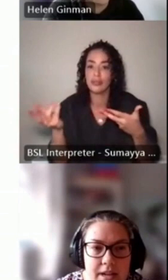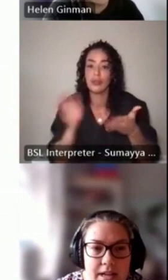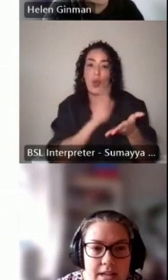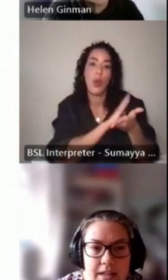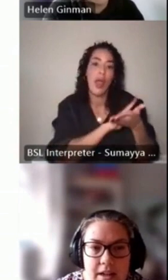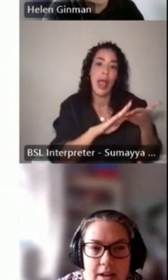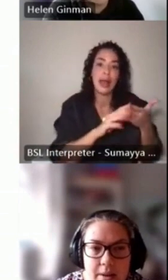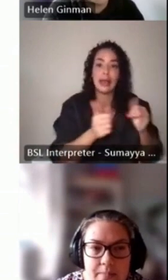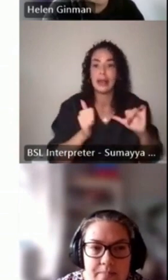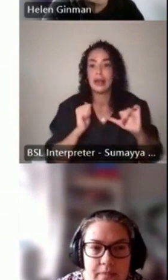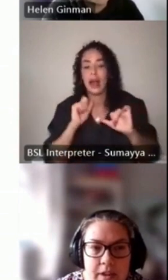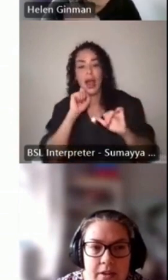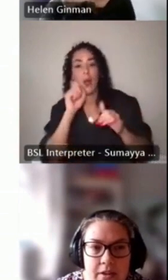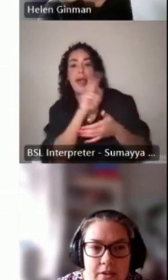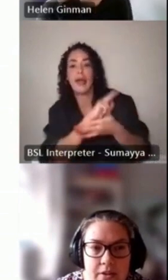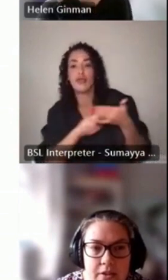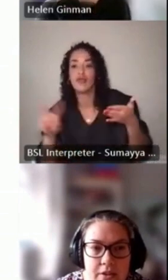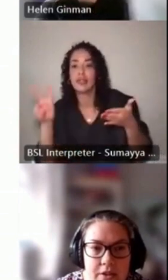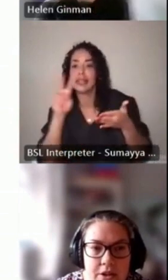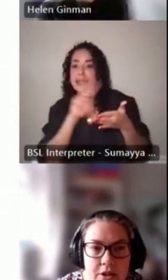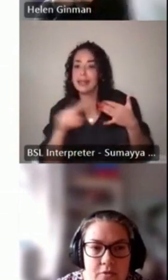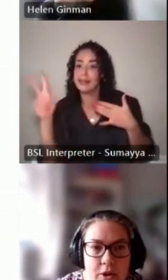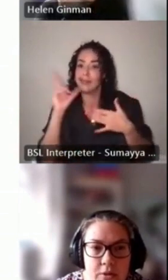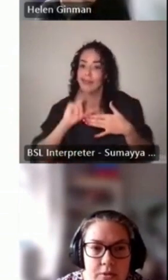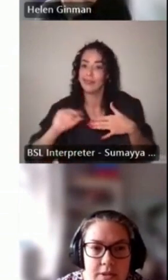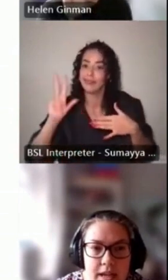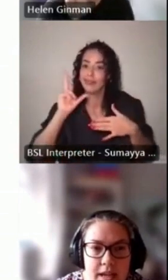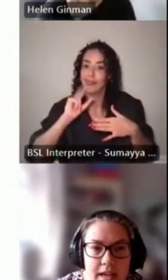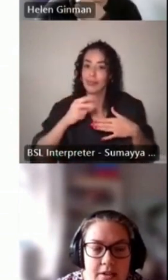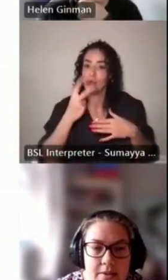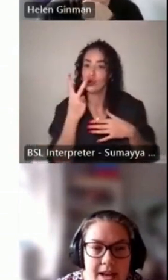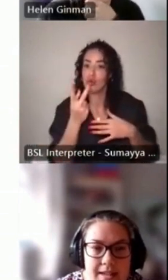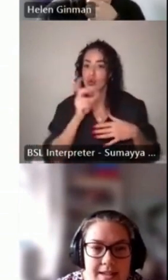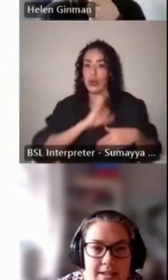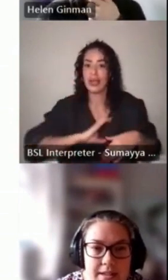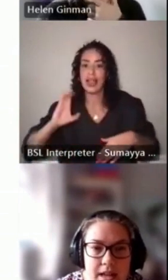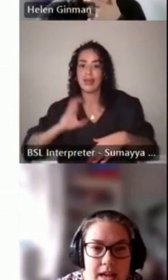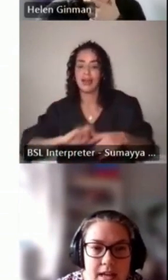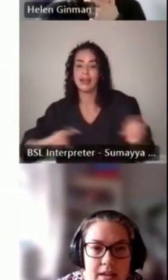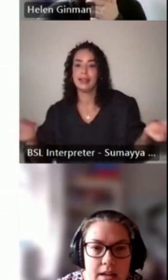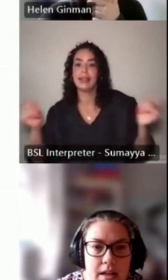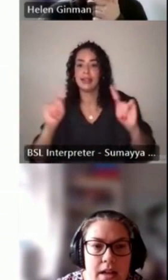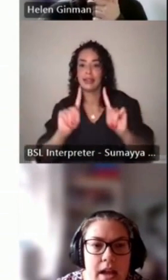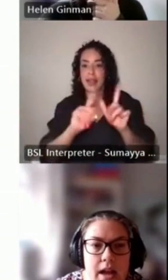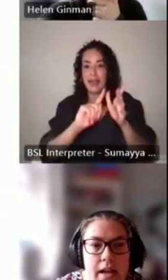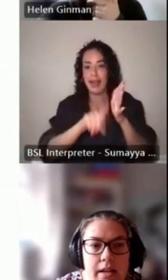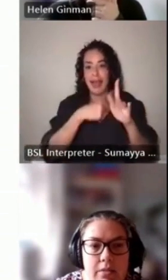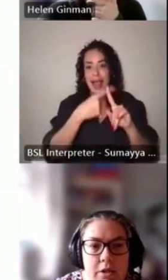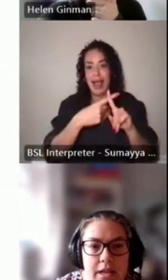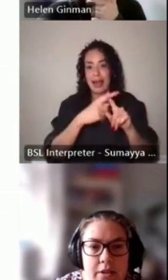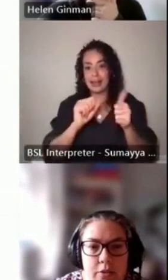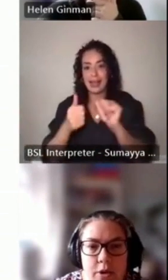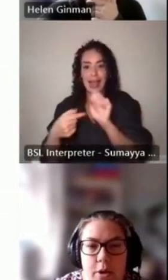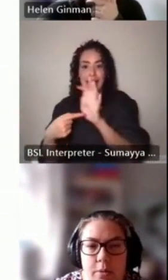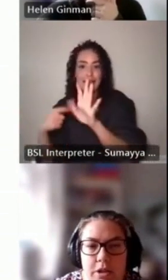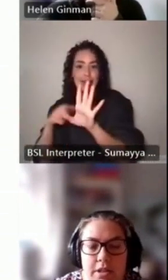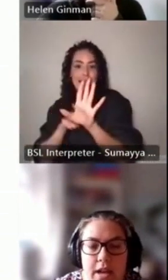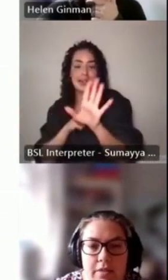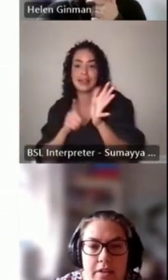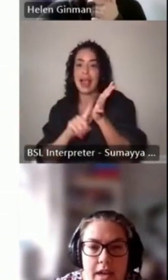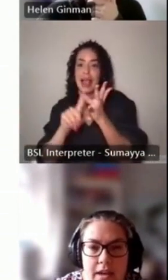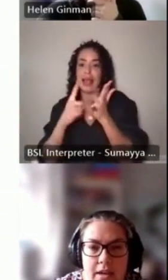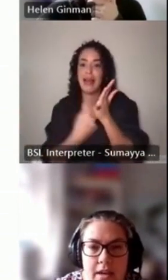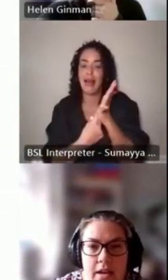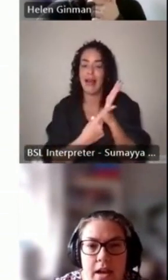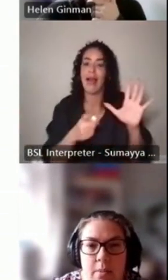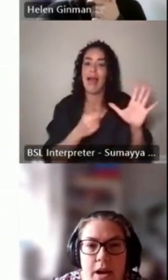I are going to read the two roles here, so Alex and Taylor. And as I'm reading through, I want you